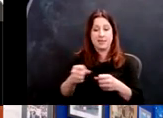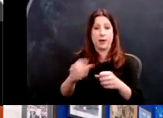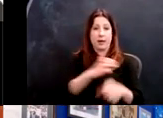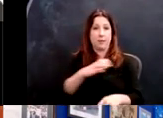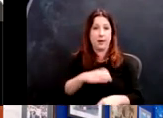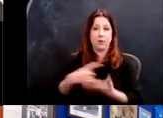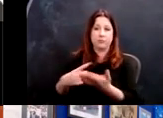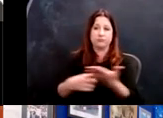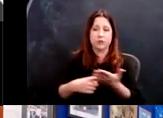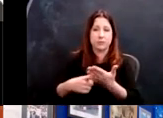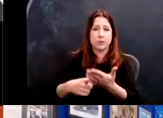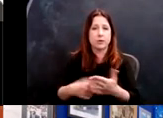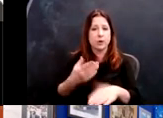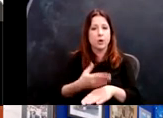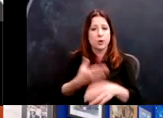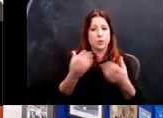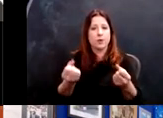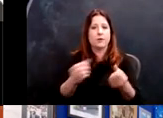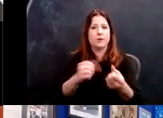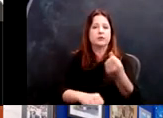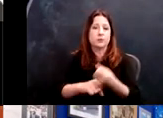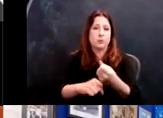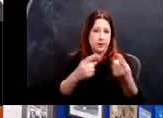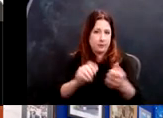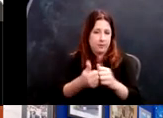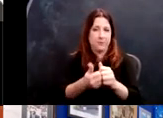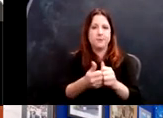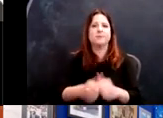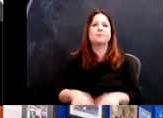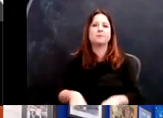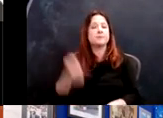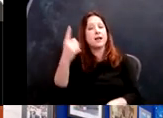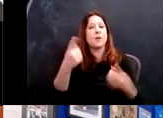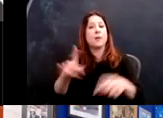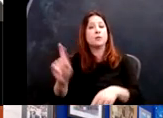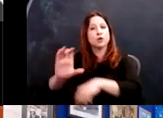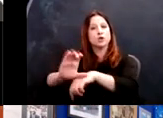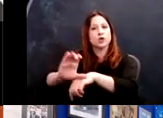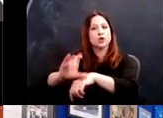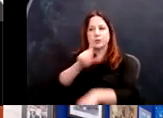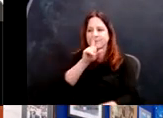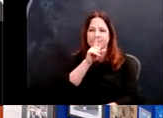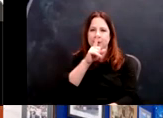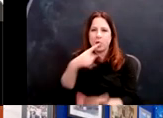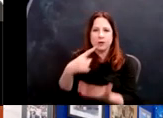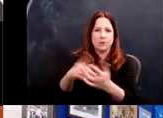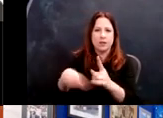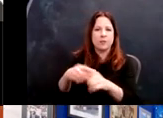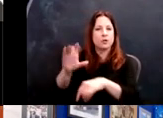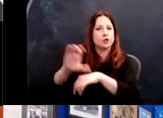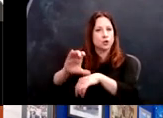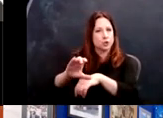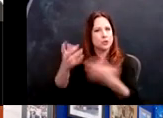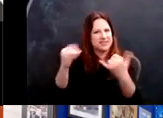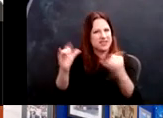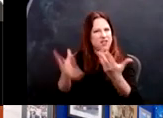takes place, and recovery support takes place in different places. And churches is one place that we don't talk a lot about, but there certainly is a lot of